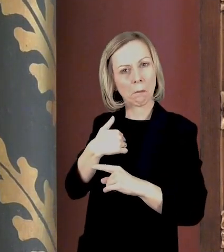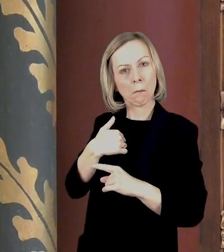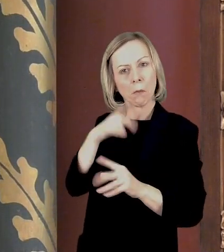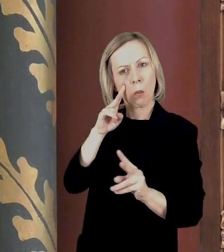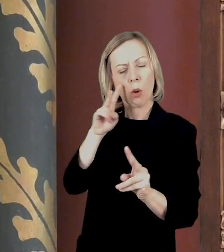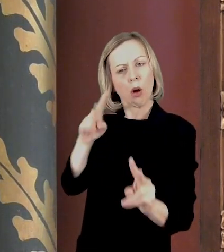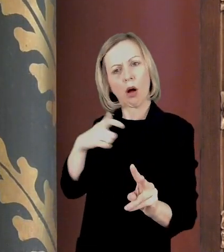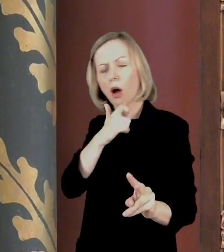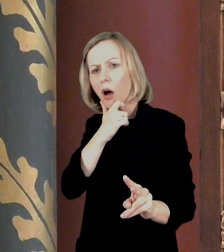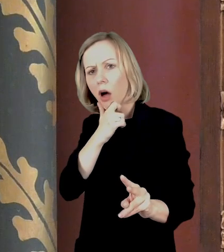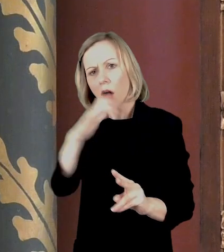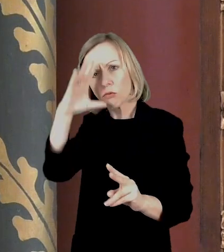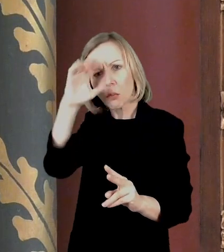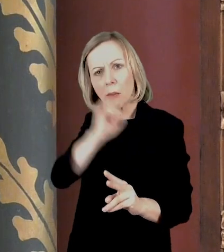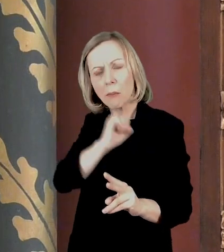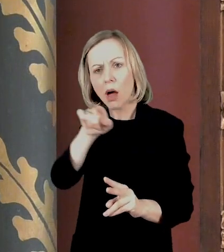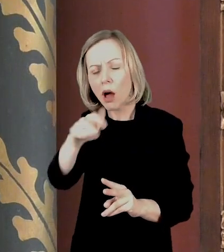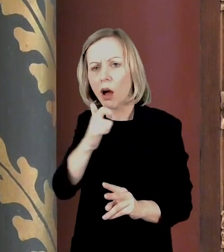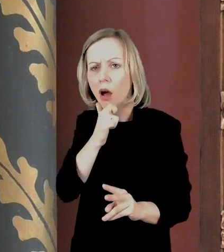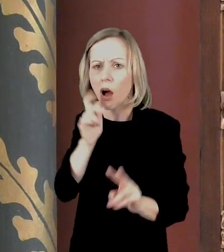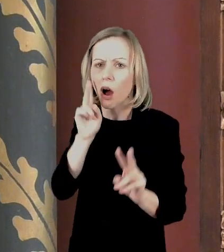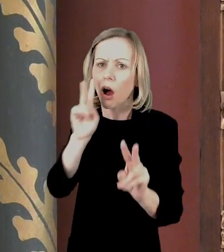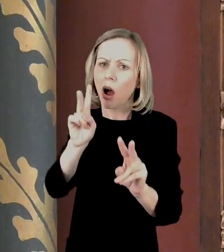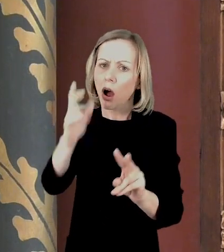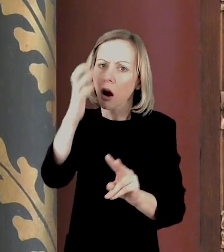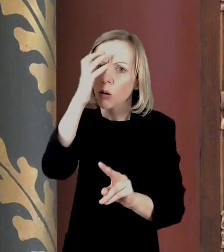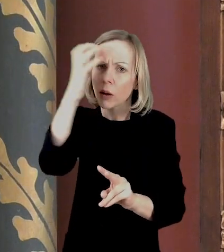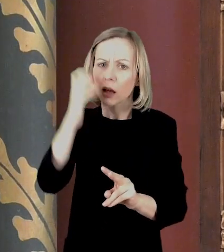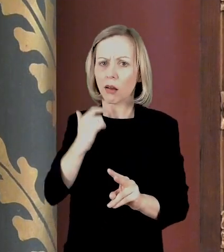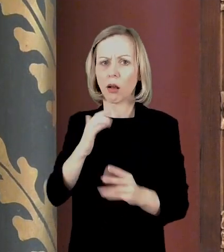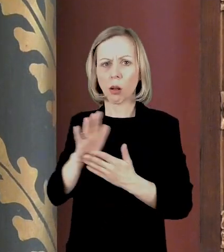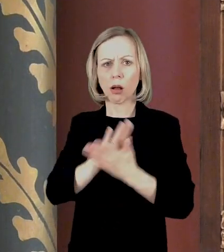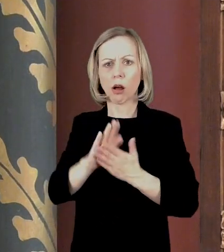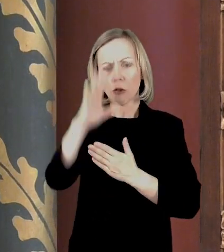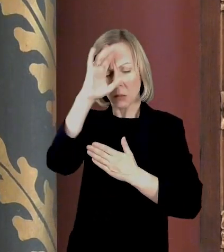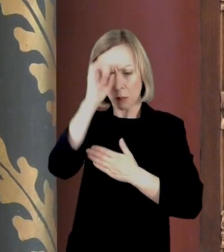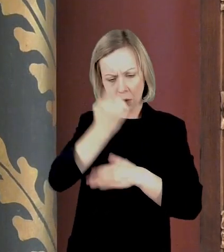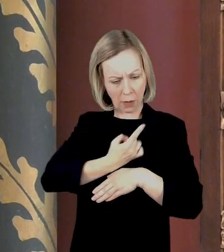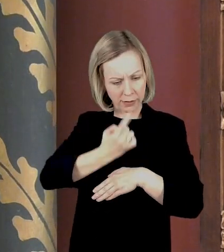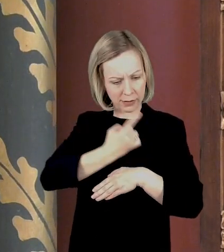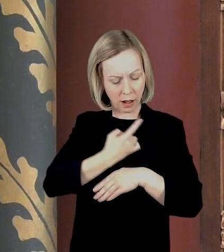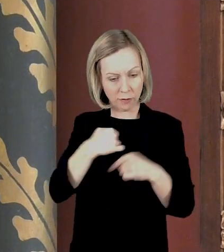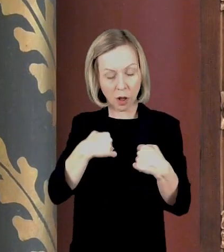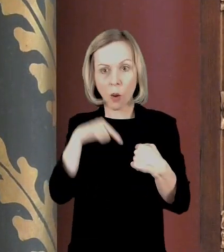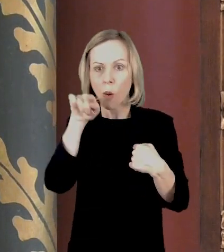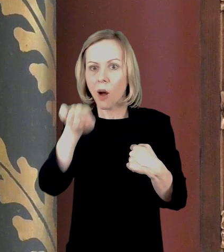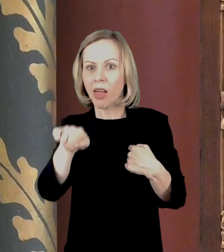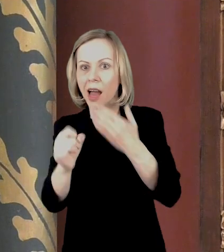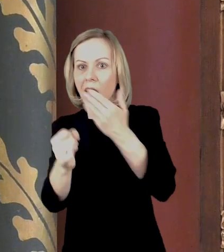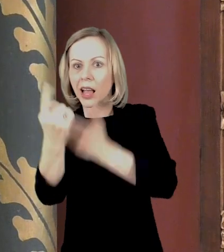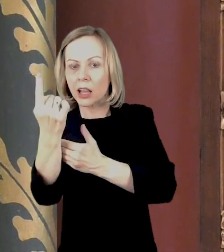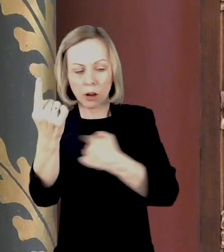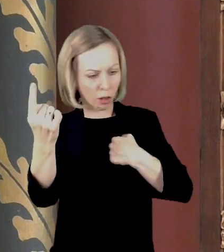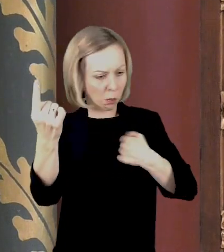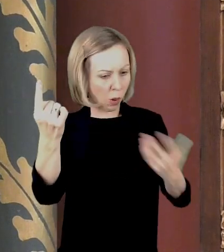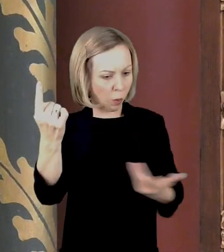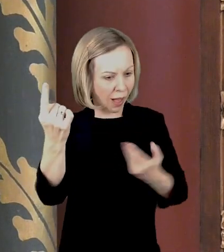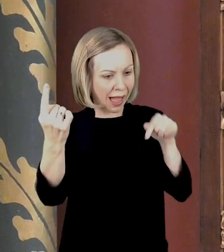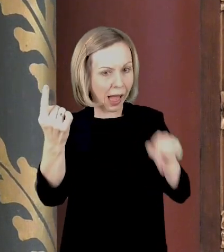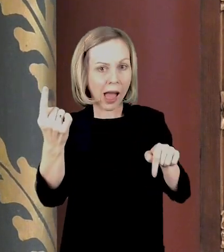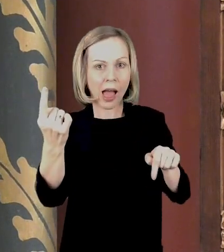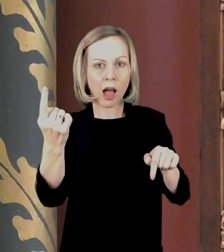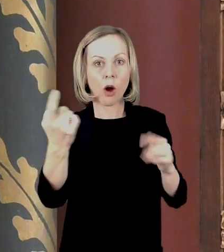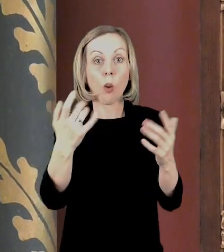helped us to remember things about ourselves, too. Where we were, and who we were with at